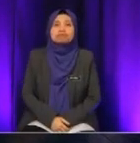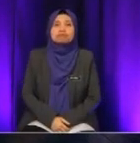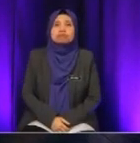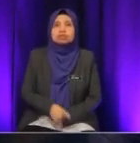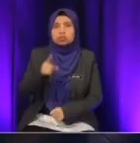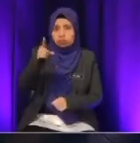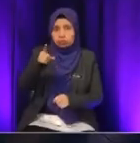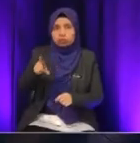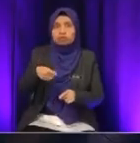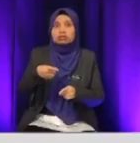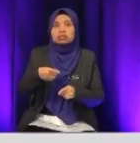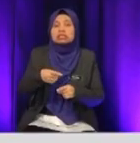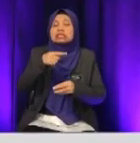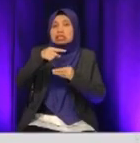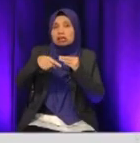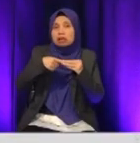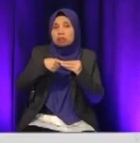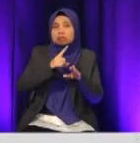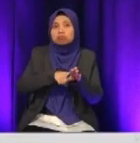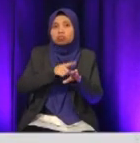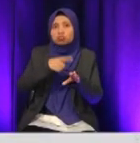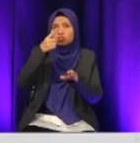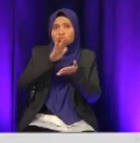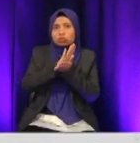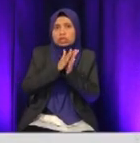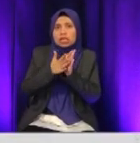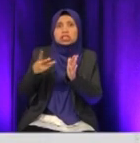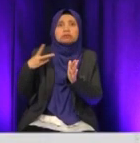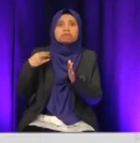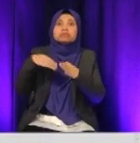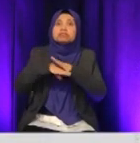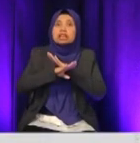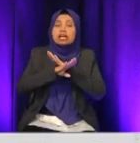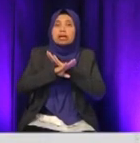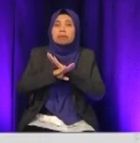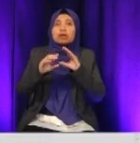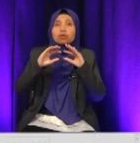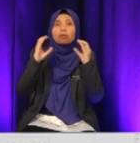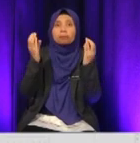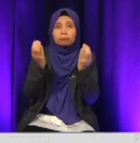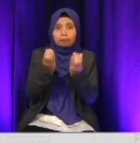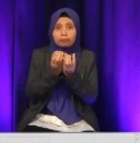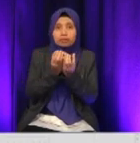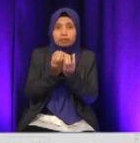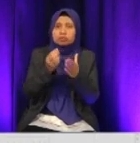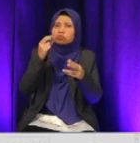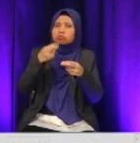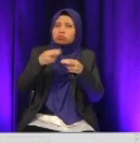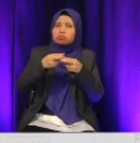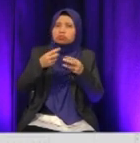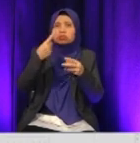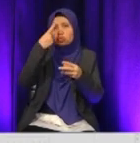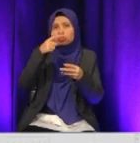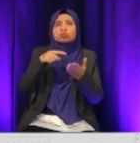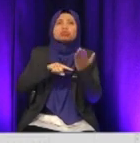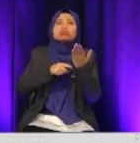Do you ever feel that it's about time you did some voluntary work for your community? Sometimes it can be difficult to know where to start, can't